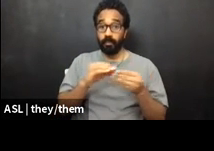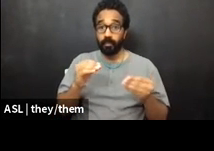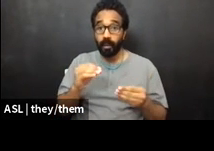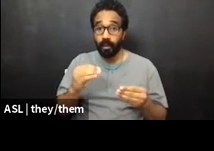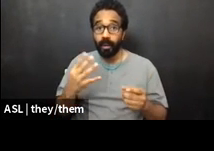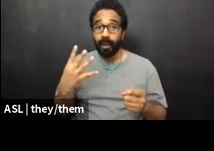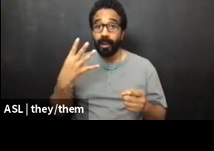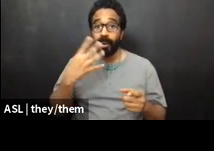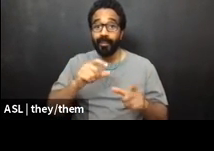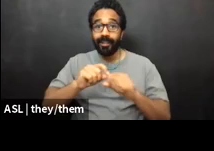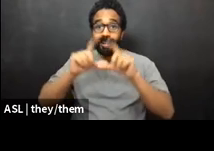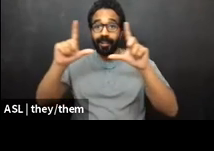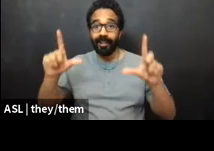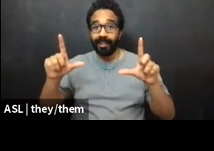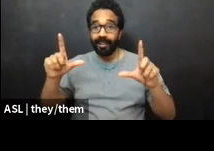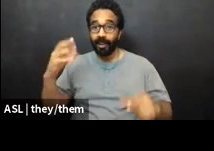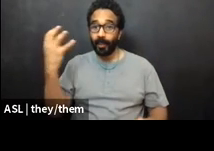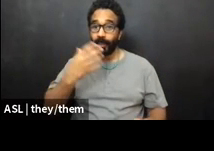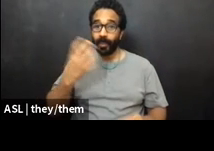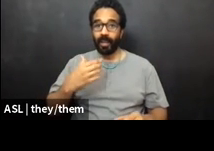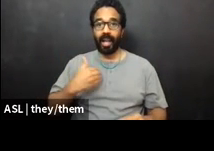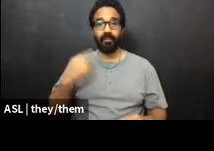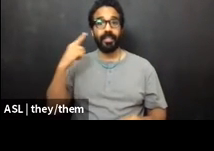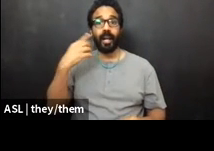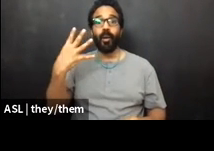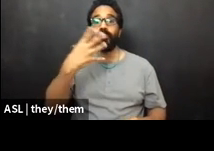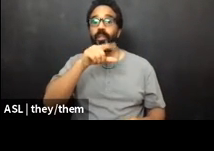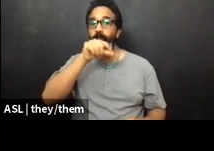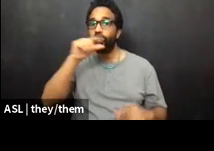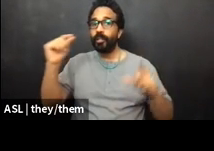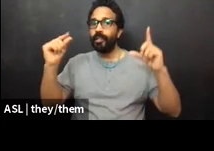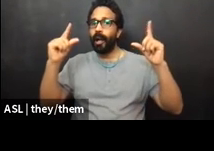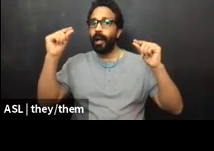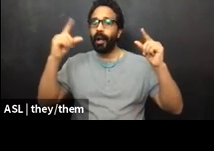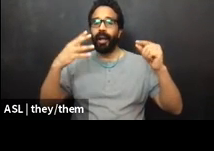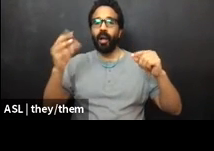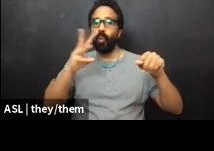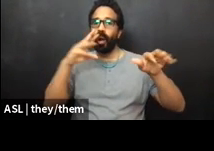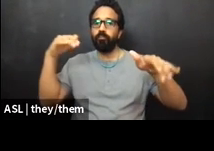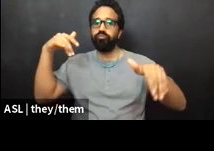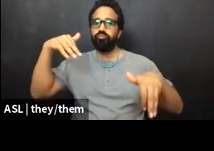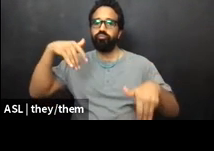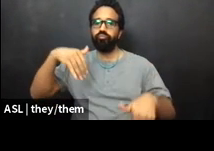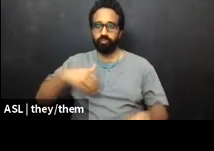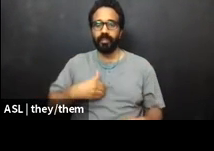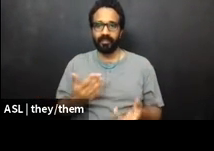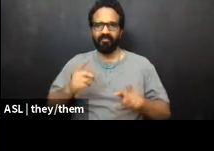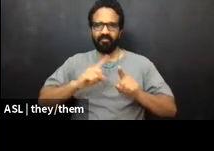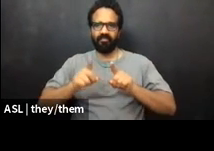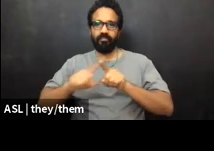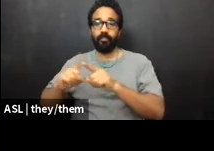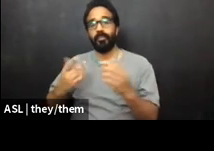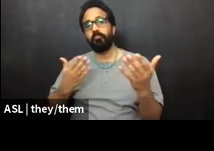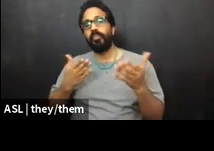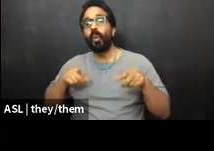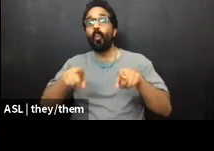beautiful. Some nature sounds? Yeah, some nature sounds. Sure. If you're able to hear this, we are playing some nature sounds while we wait here,